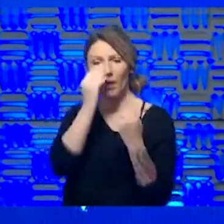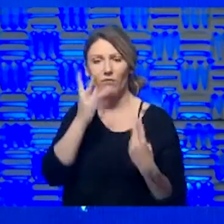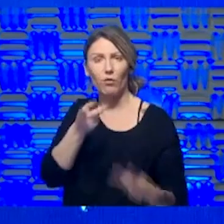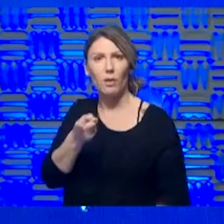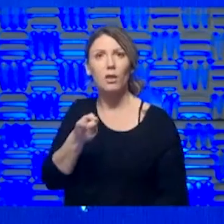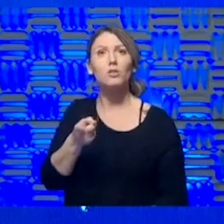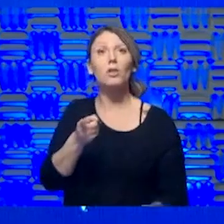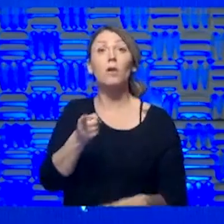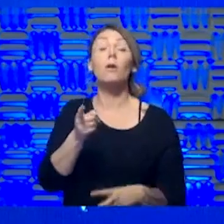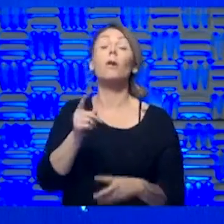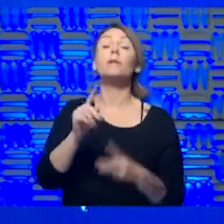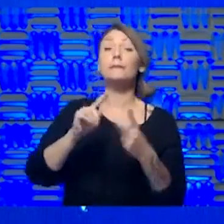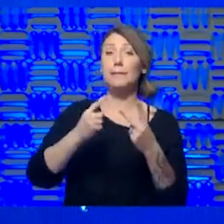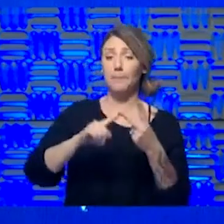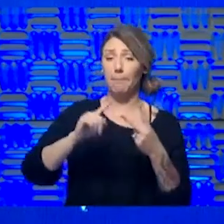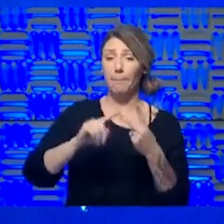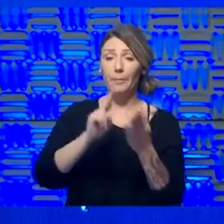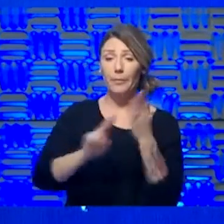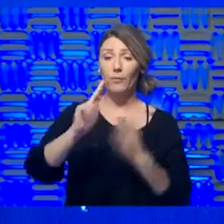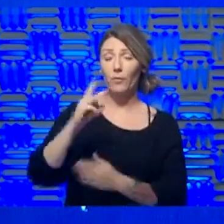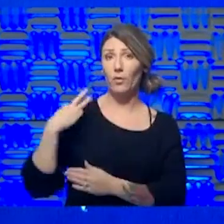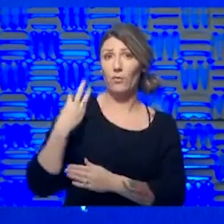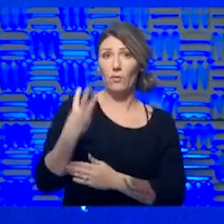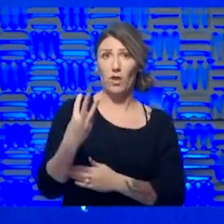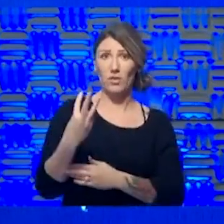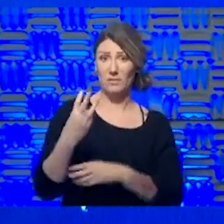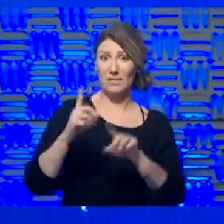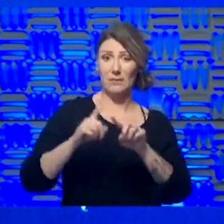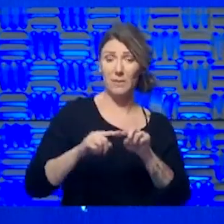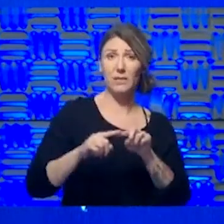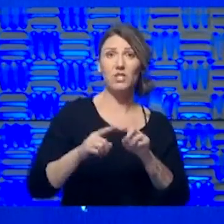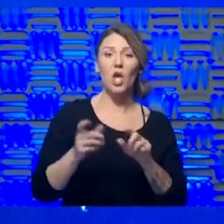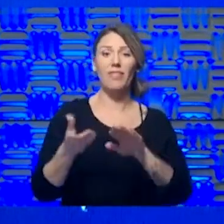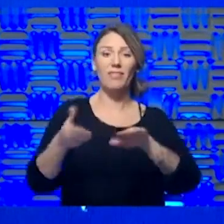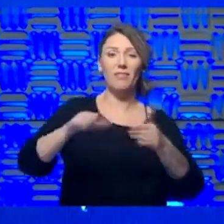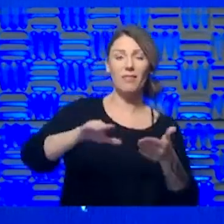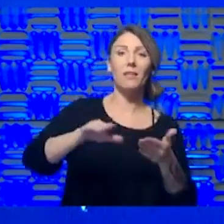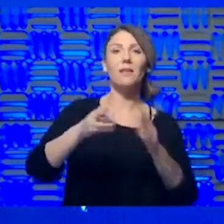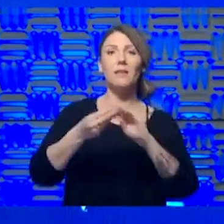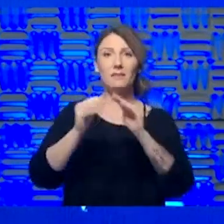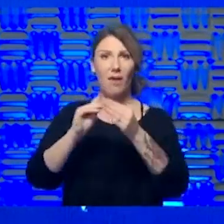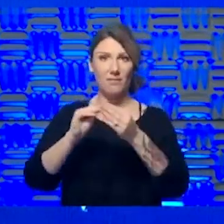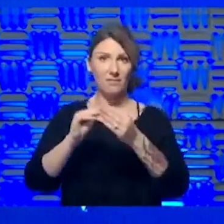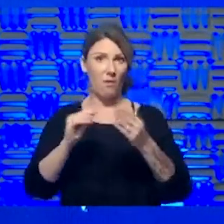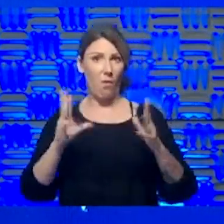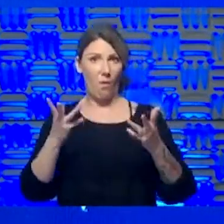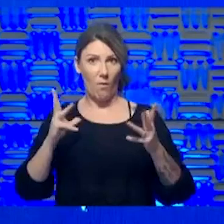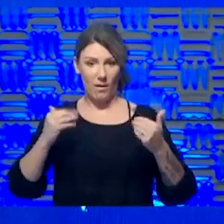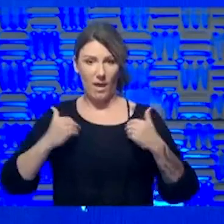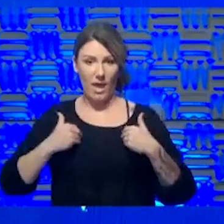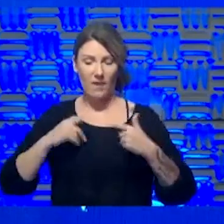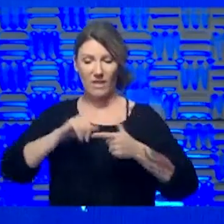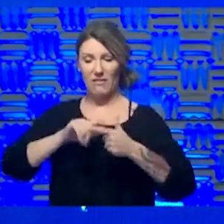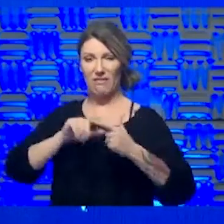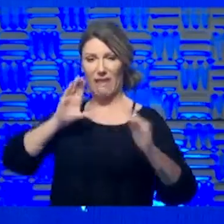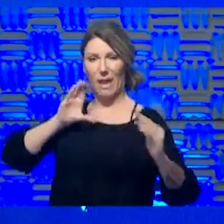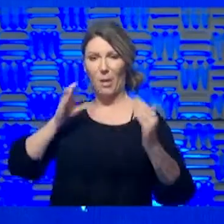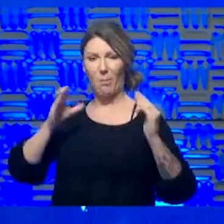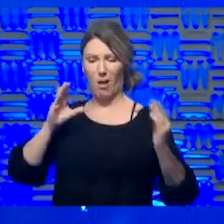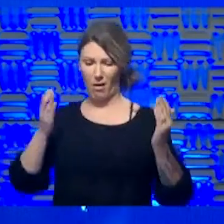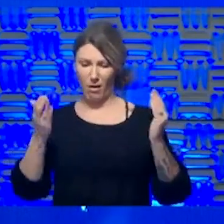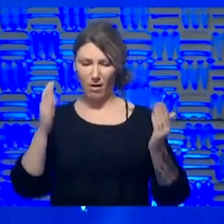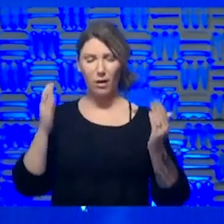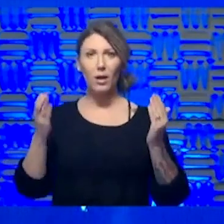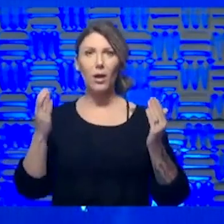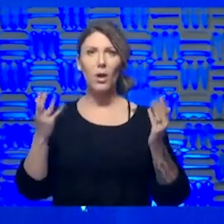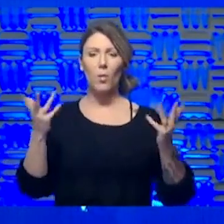thing is University of Washington model is built out off the number of deaths you've already had. And what they do is they compare it to what they think is going on